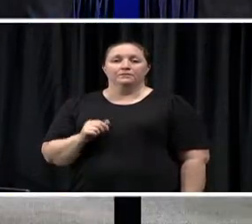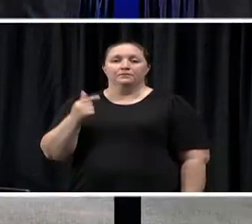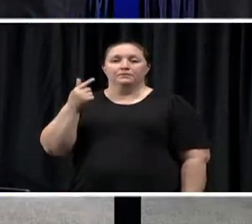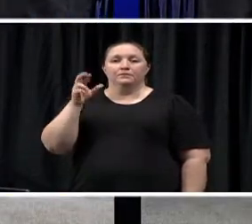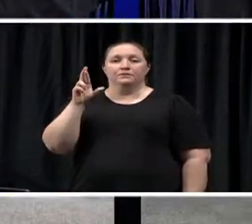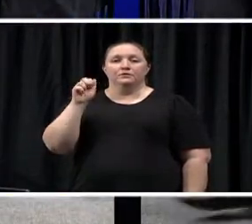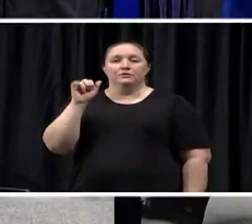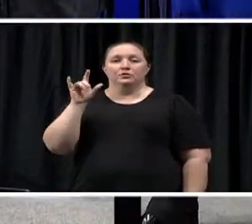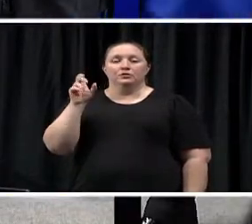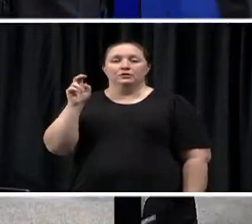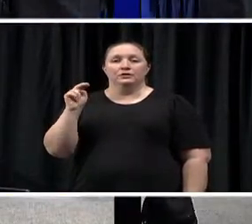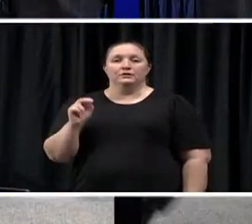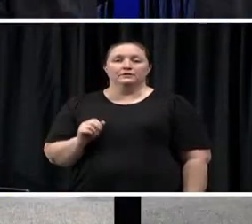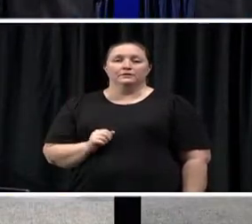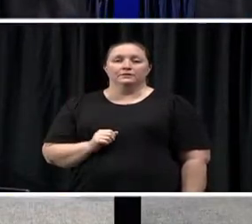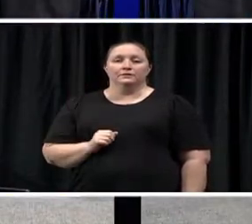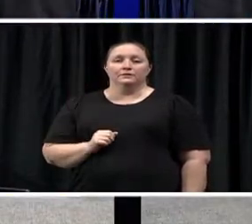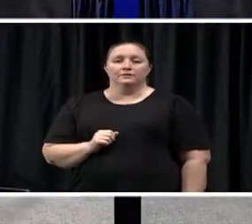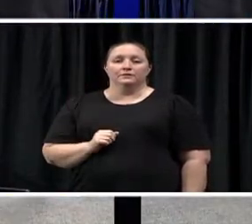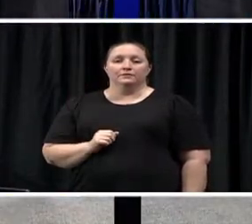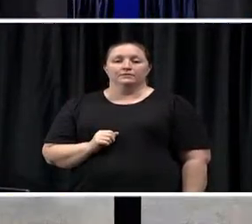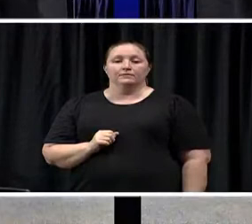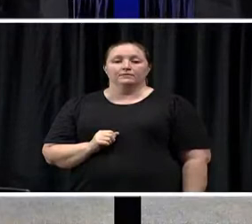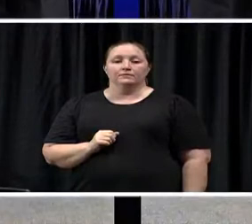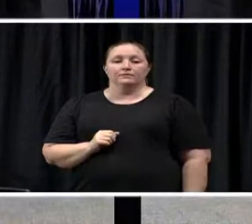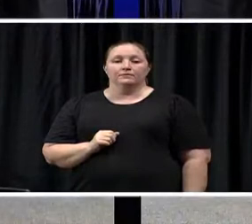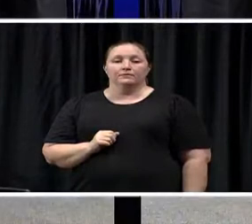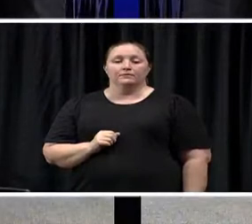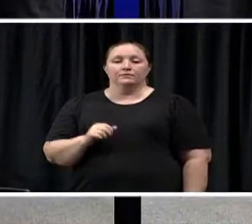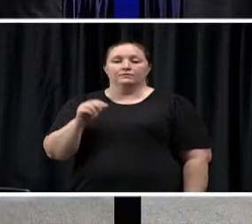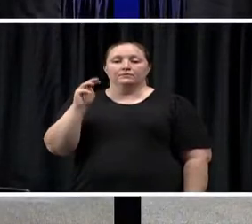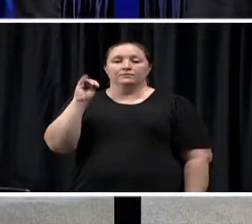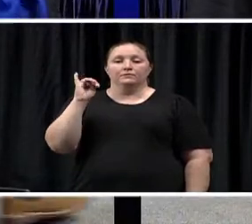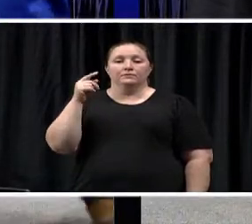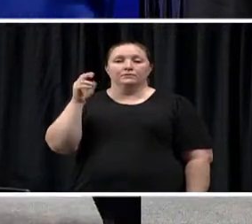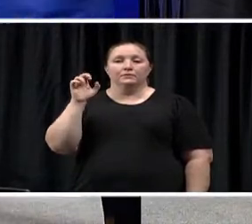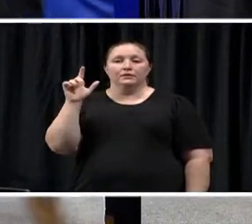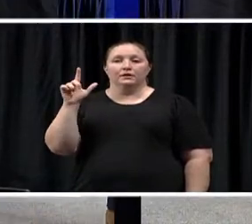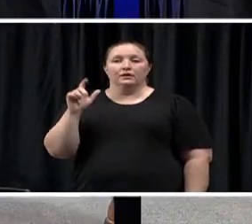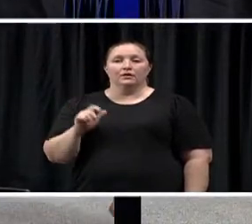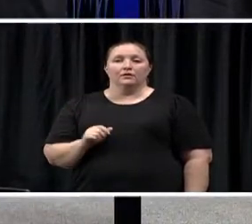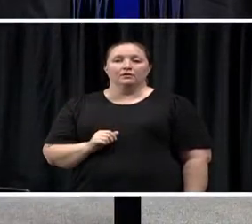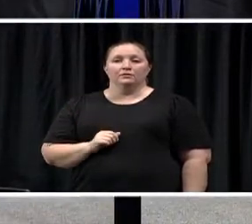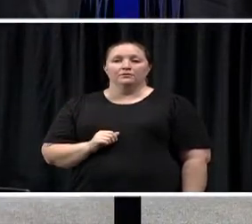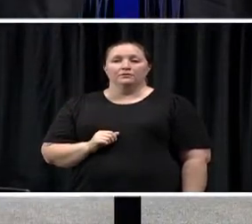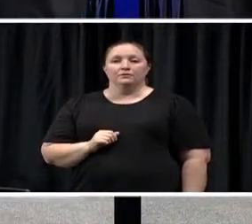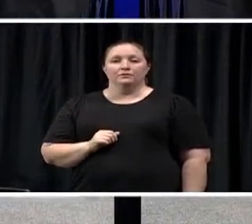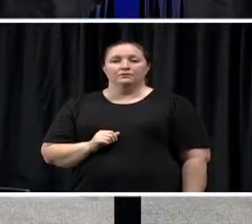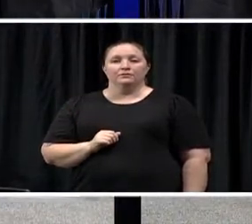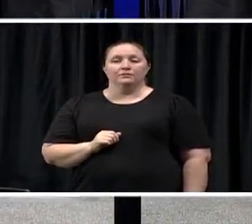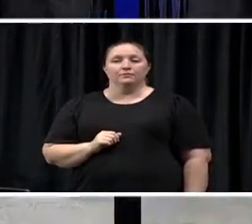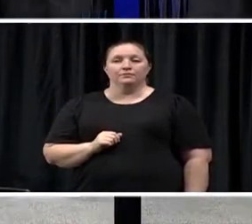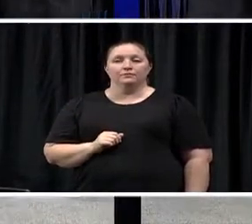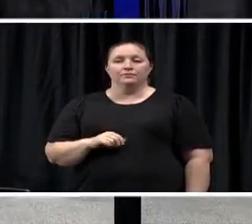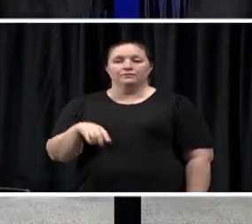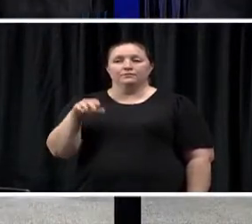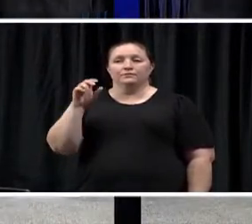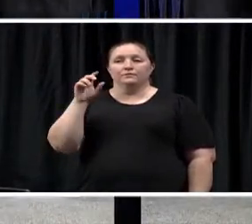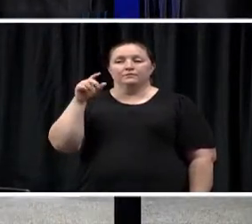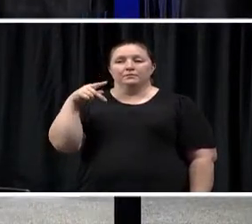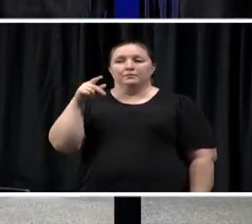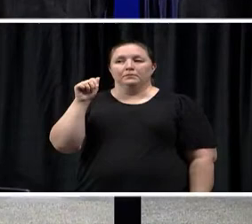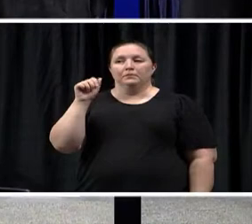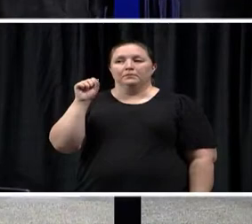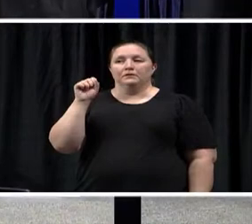Graydon Anthony Phillips. Miguel Angel Perez Arida. Bisesh